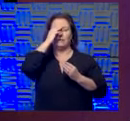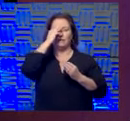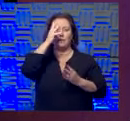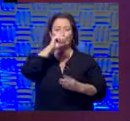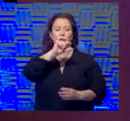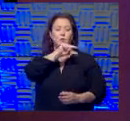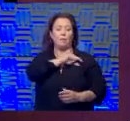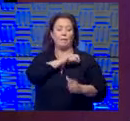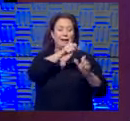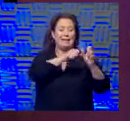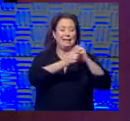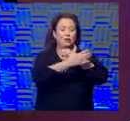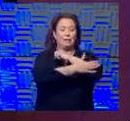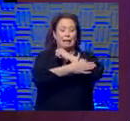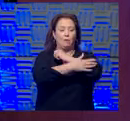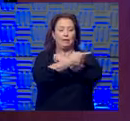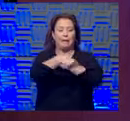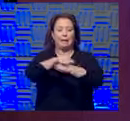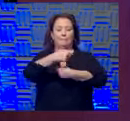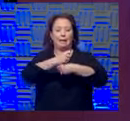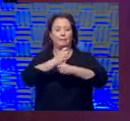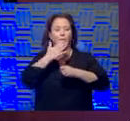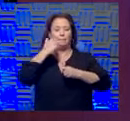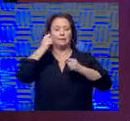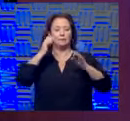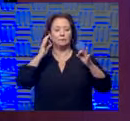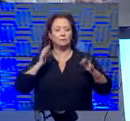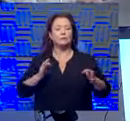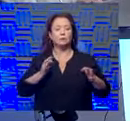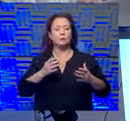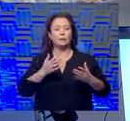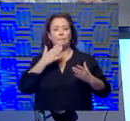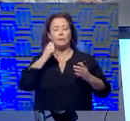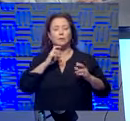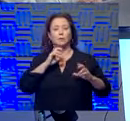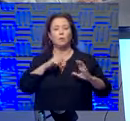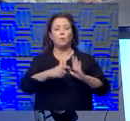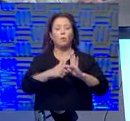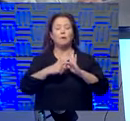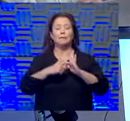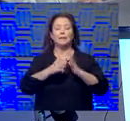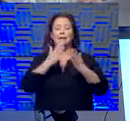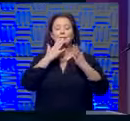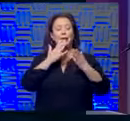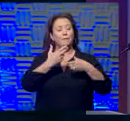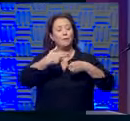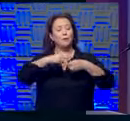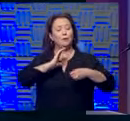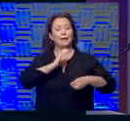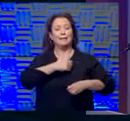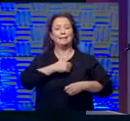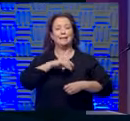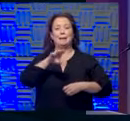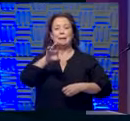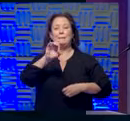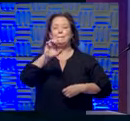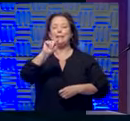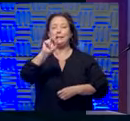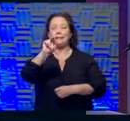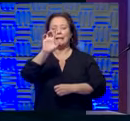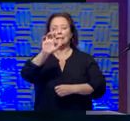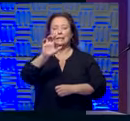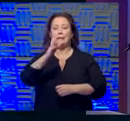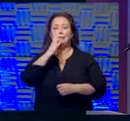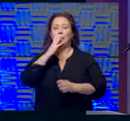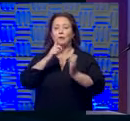county by county they can make their best recommendations and requirements. Chelsea, thanks for being with us again. BKC, we need you.